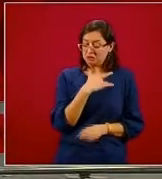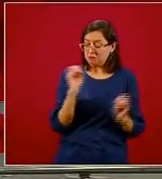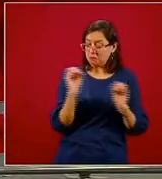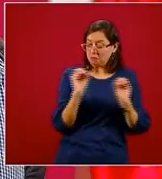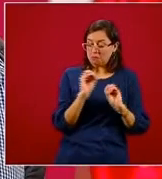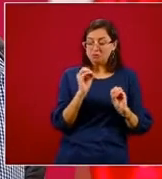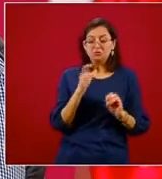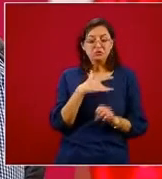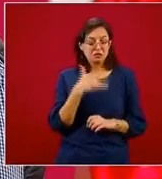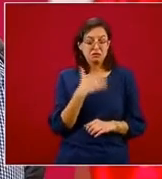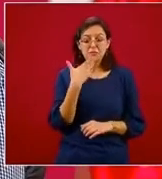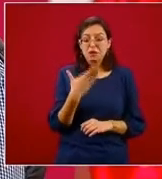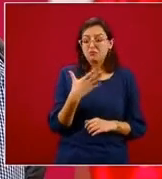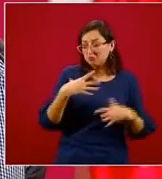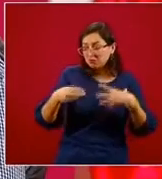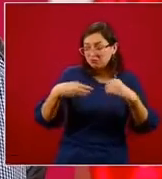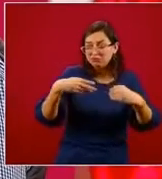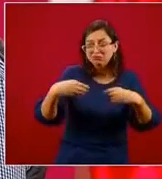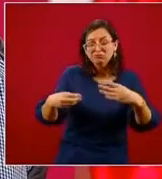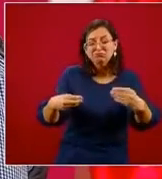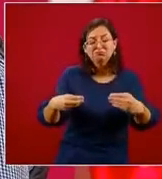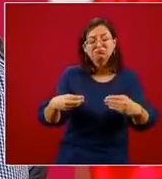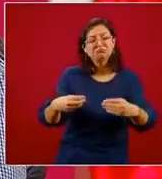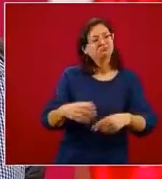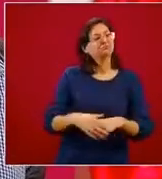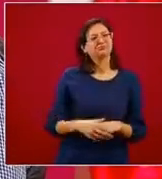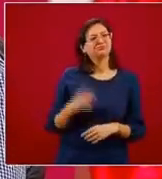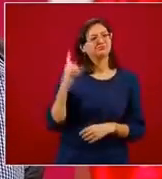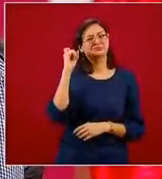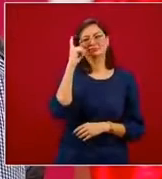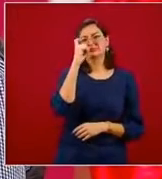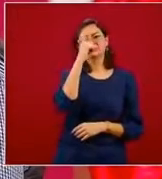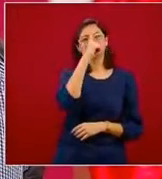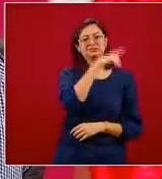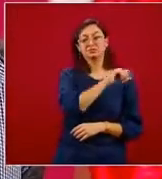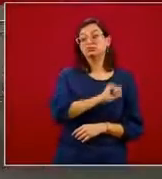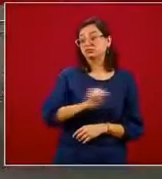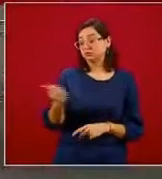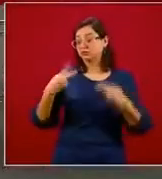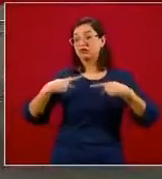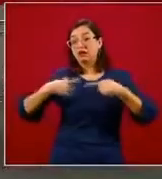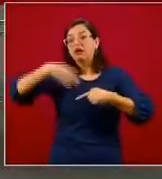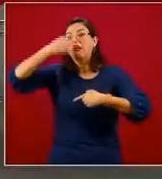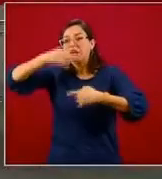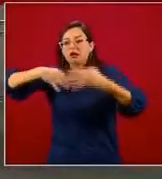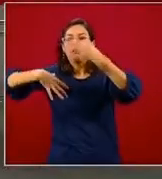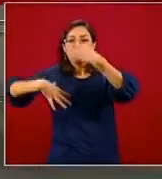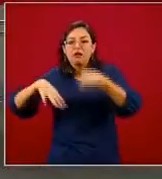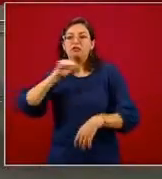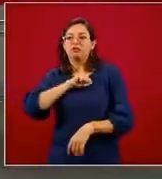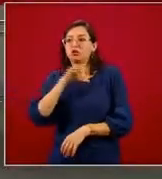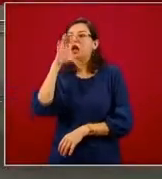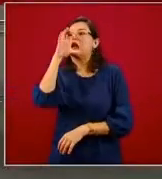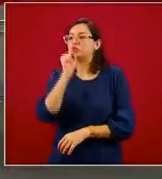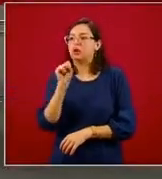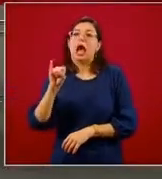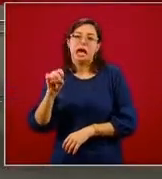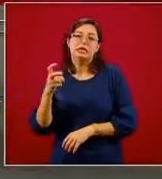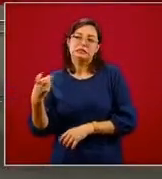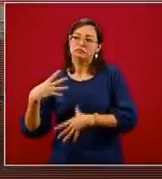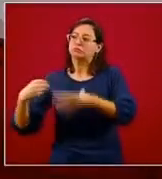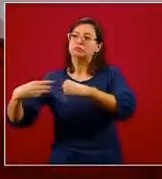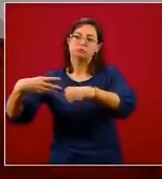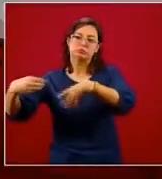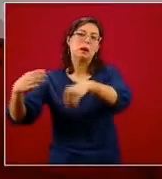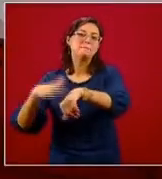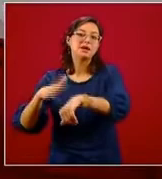Well, the risk of transmission from people who are asymptomatic is not as high as